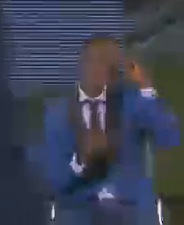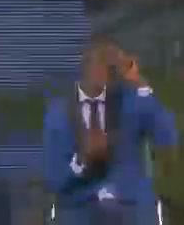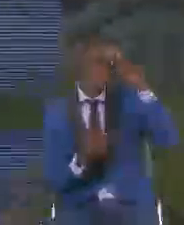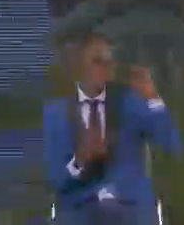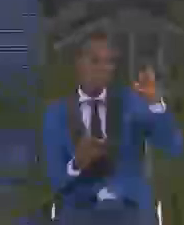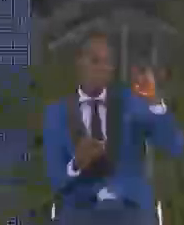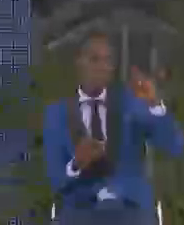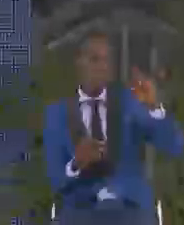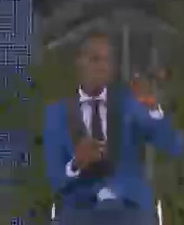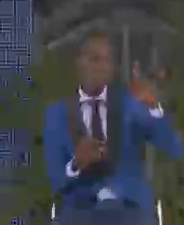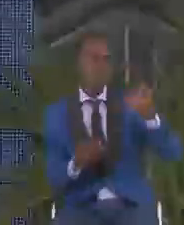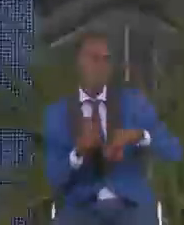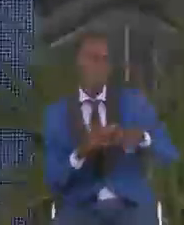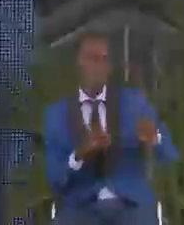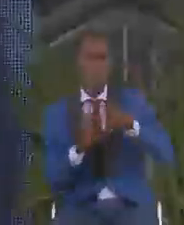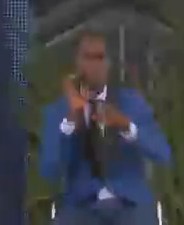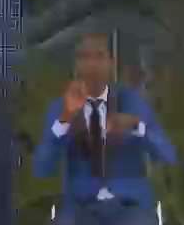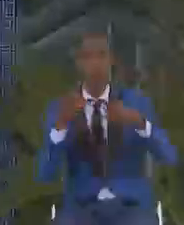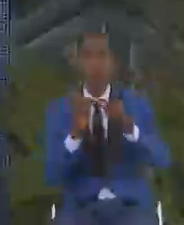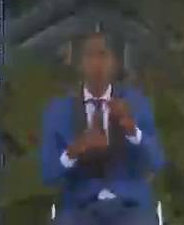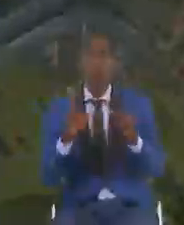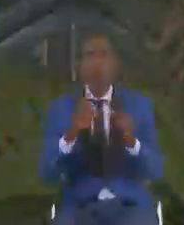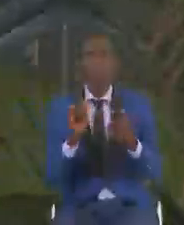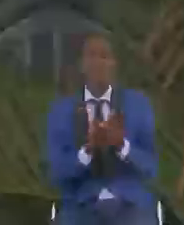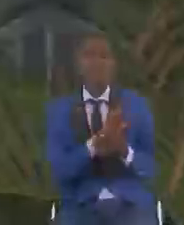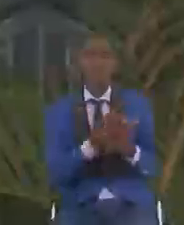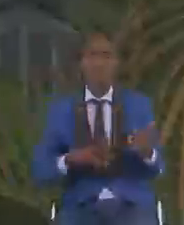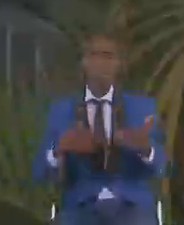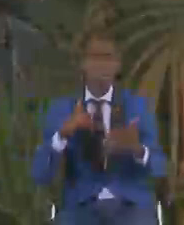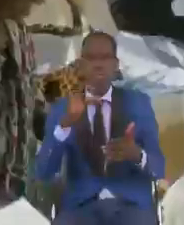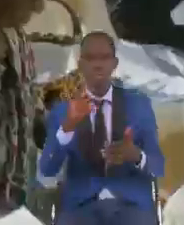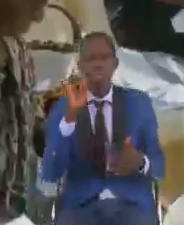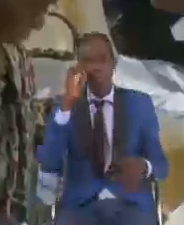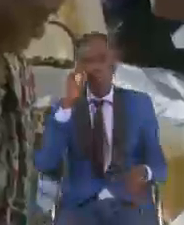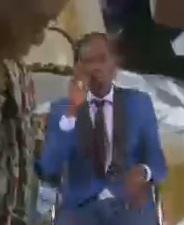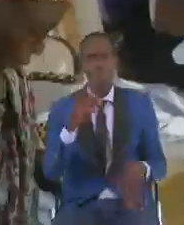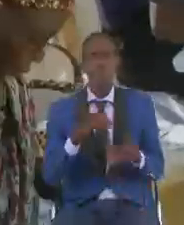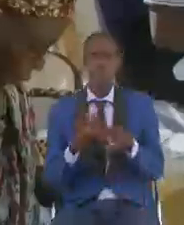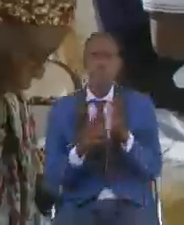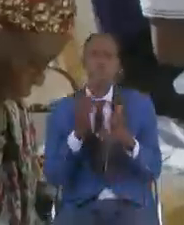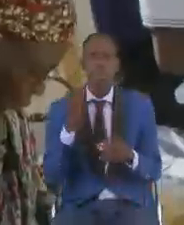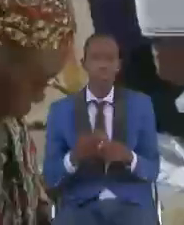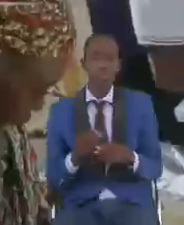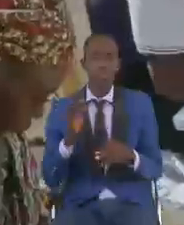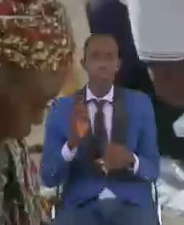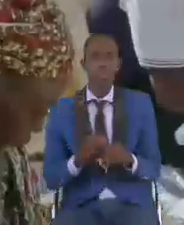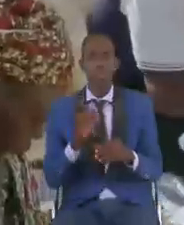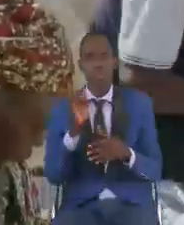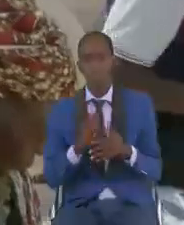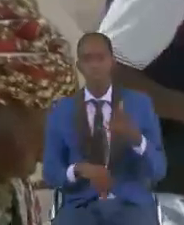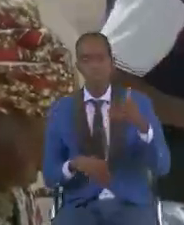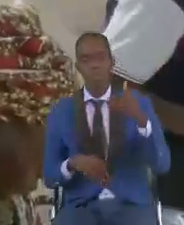will go everywhere the Lord has appointed for you in Jesus' name. Look at chapter 16, verse